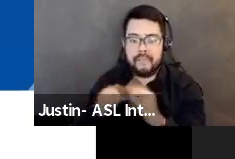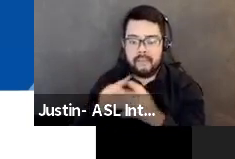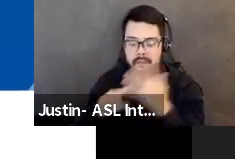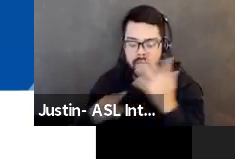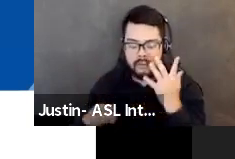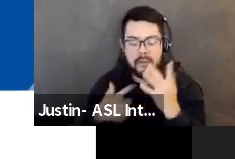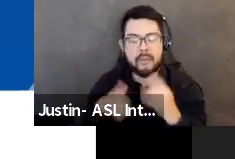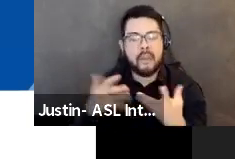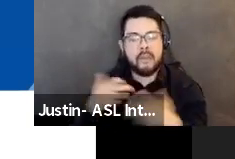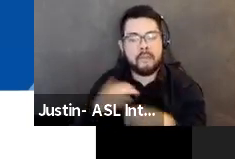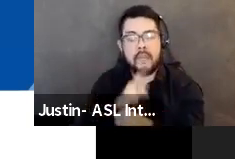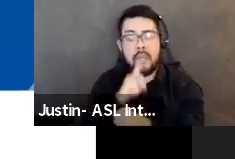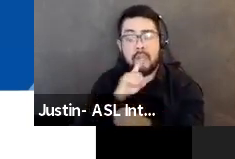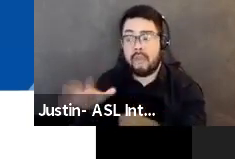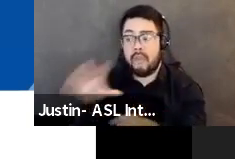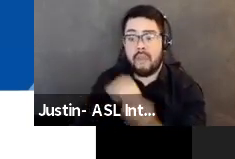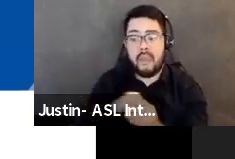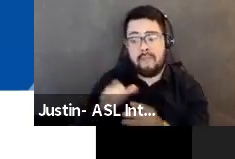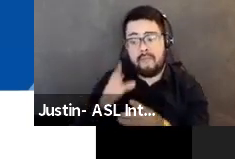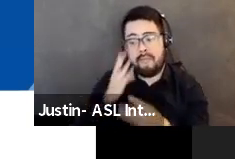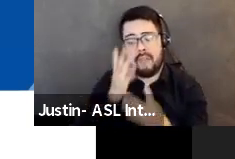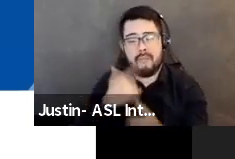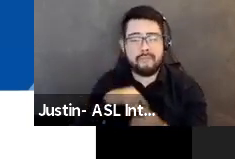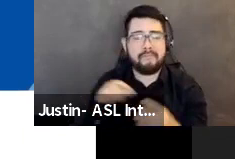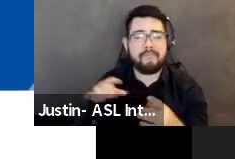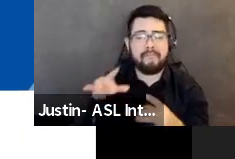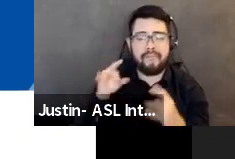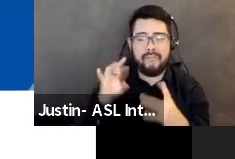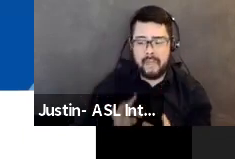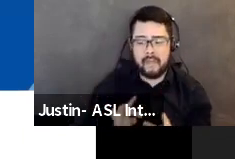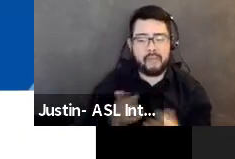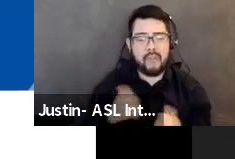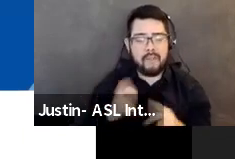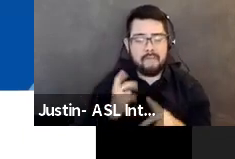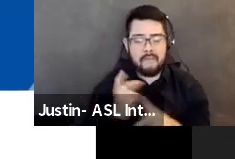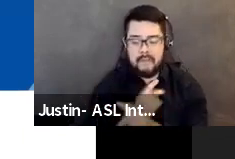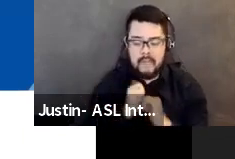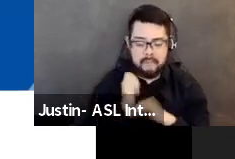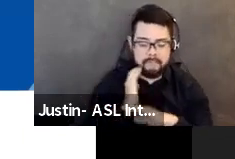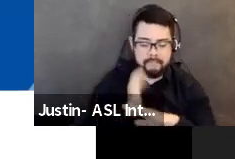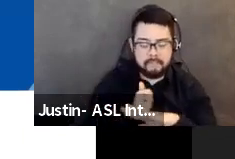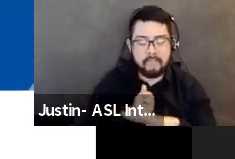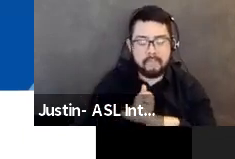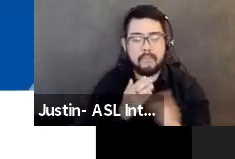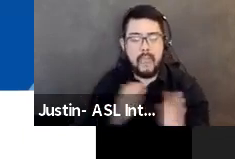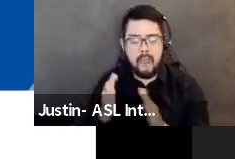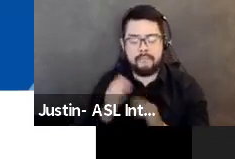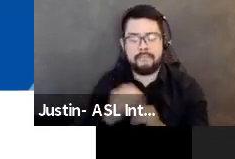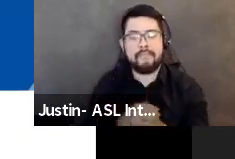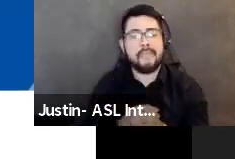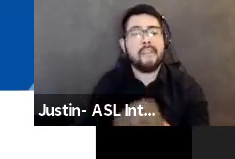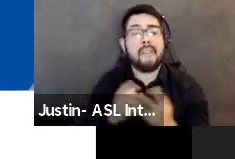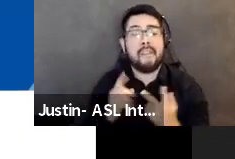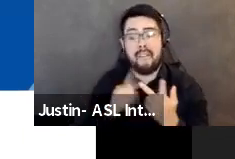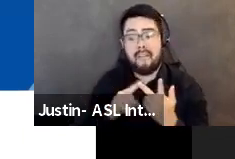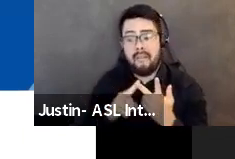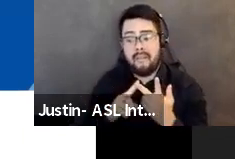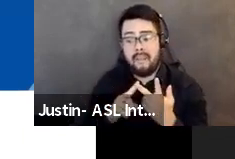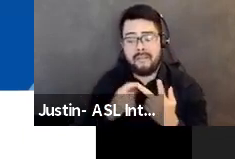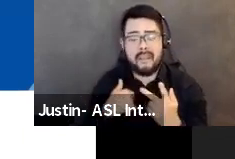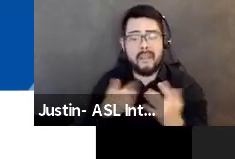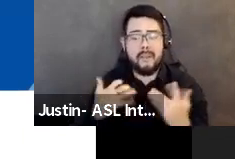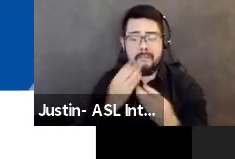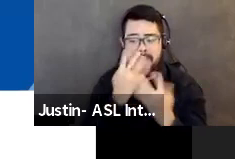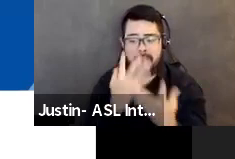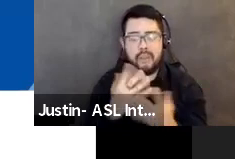we are incorporating that feedback into our plans and as i briefed a minute ago the last partnership i want to announce is the university of